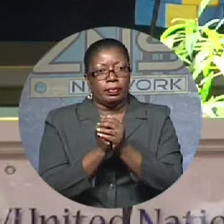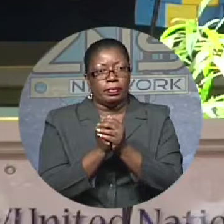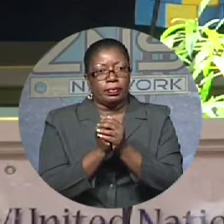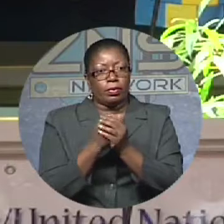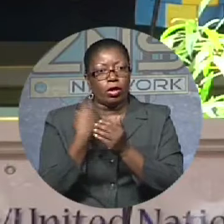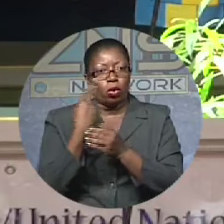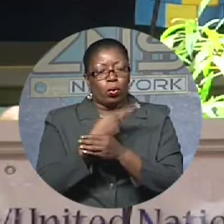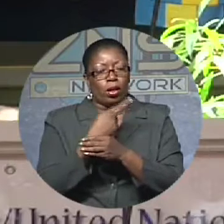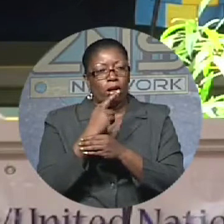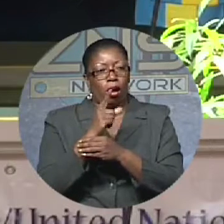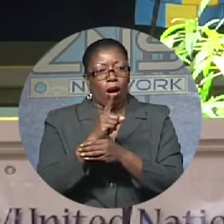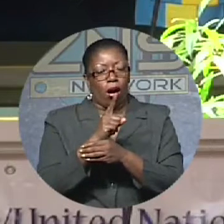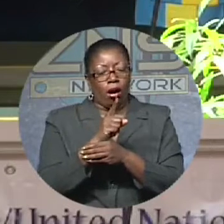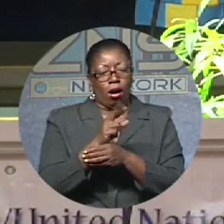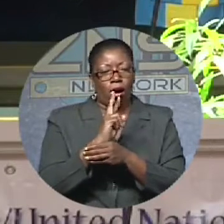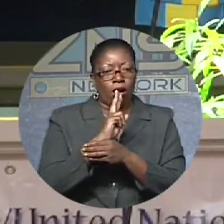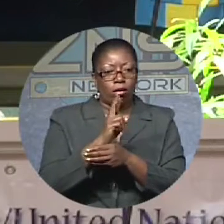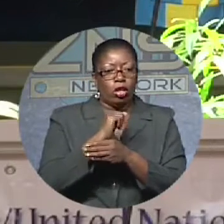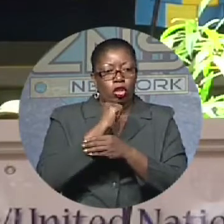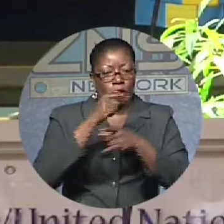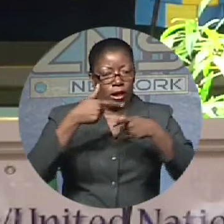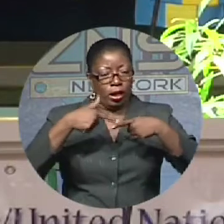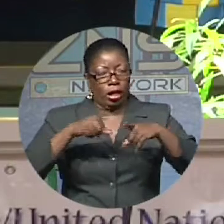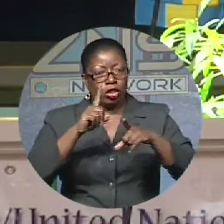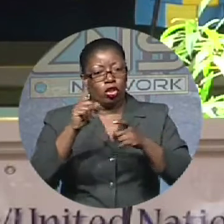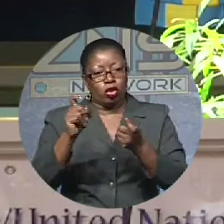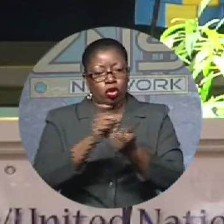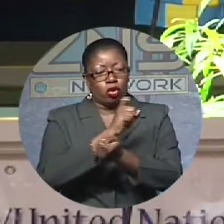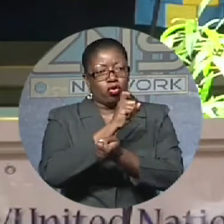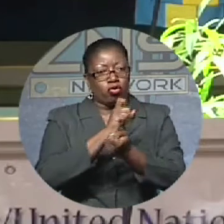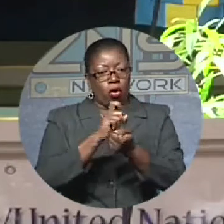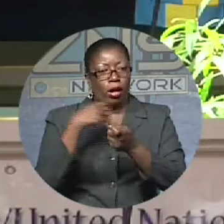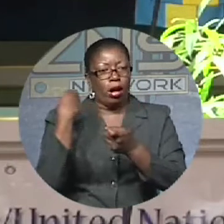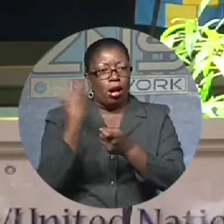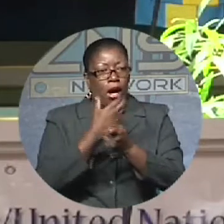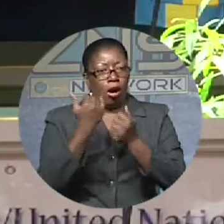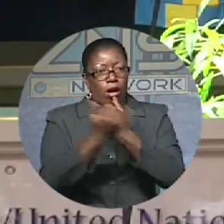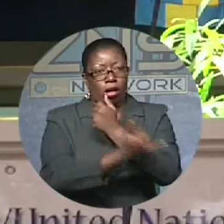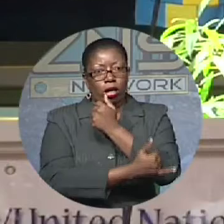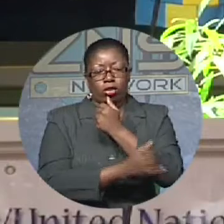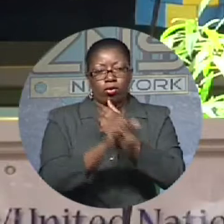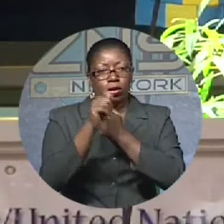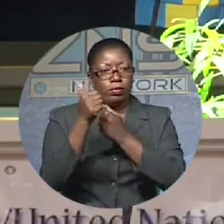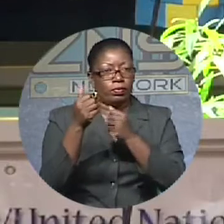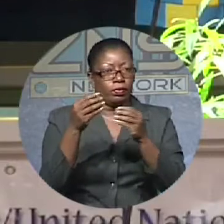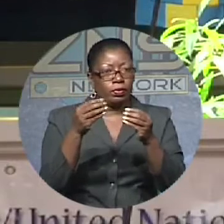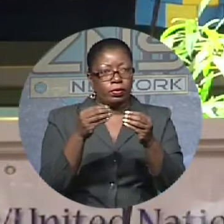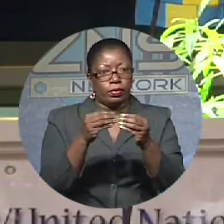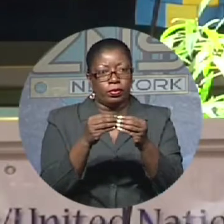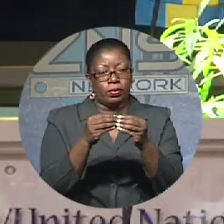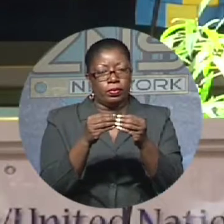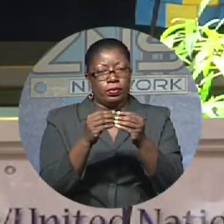We are determined that we are not going to permit you to destroy our country any further.